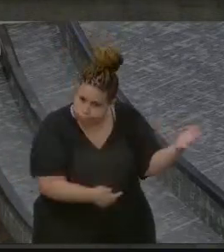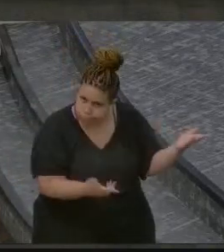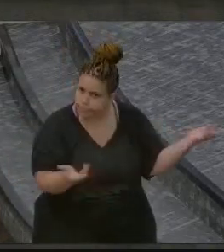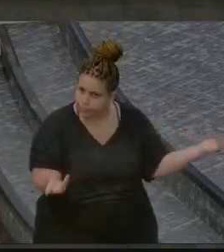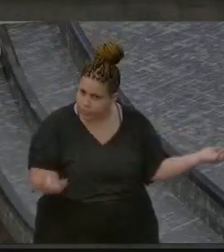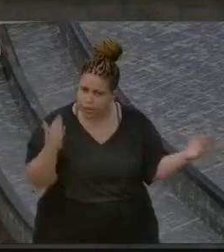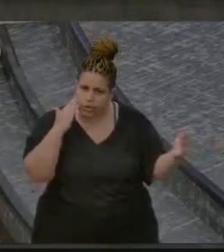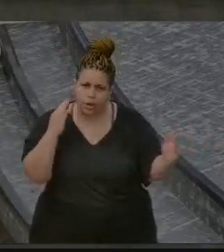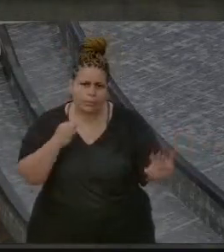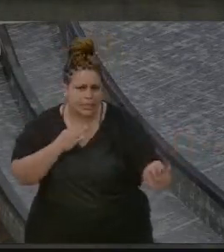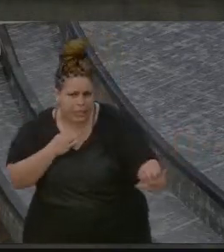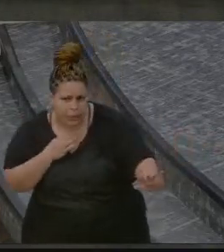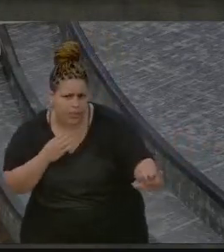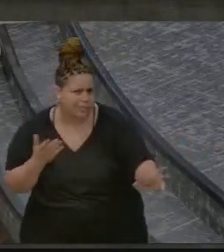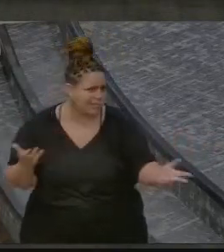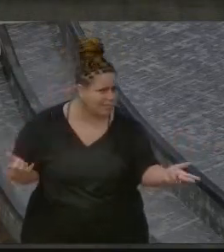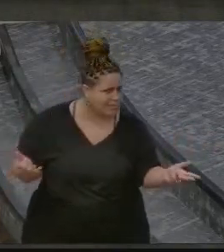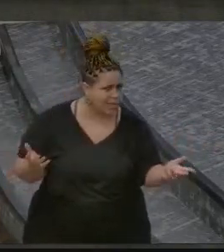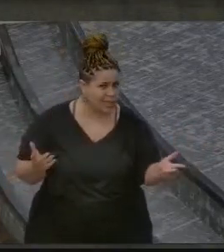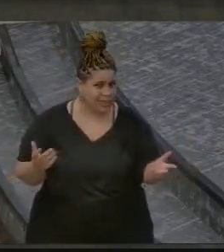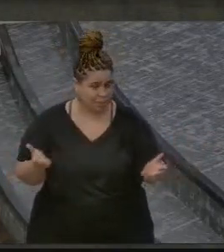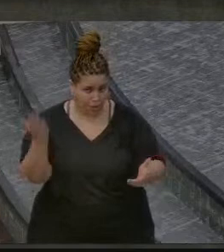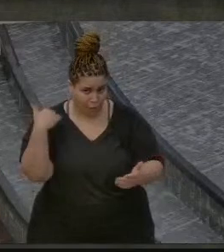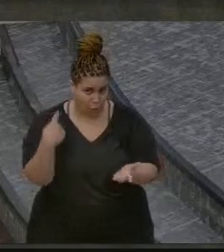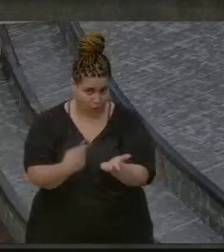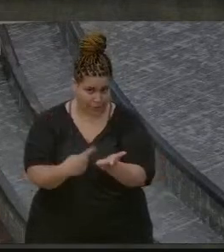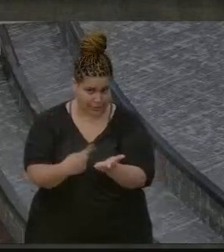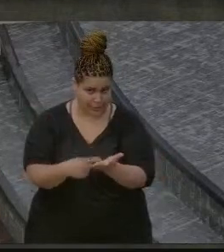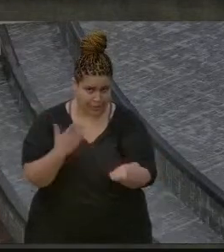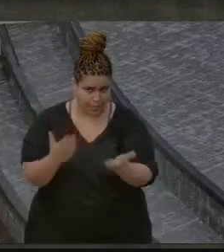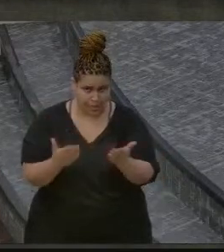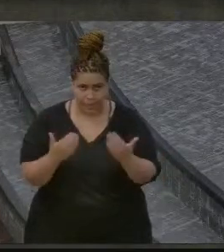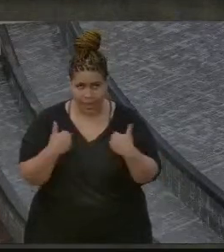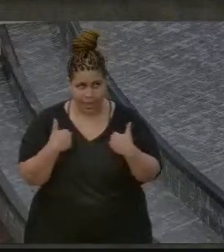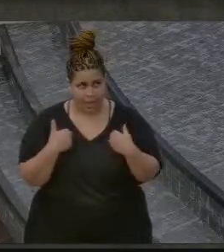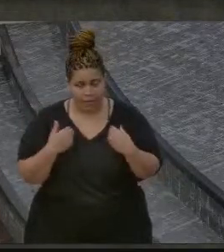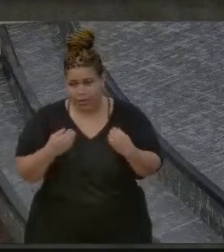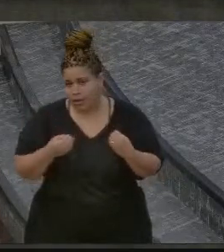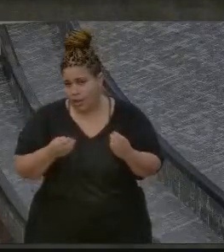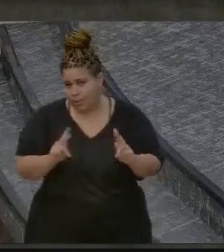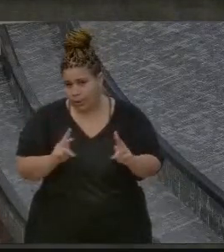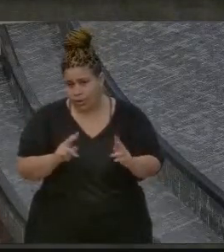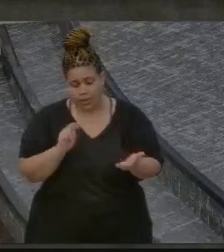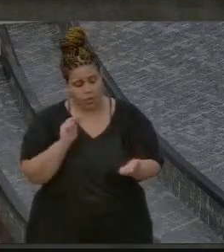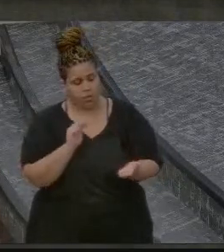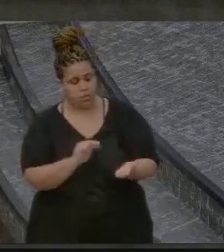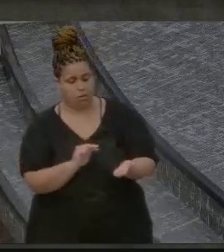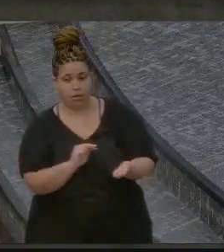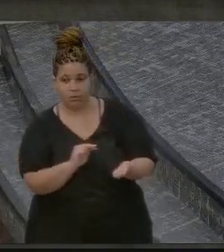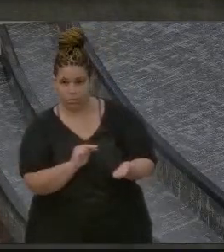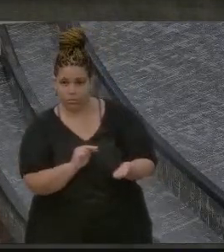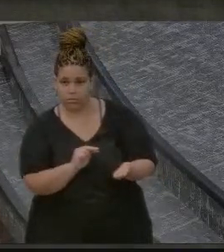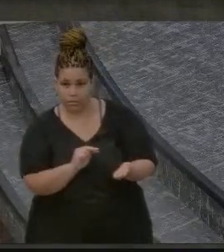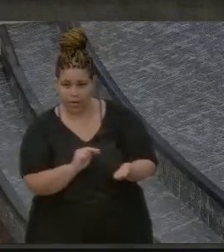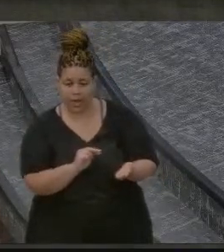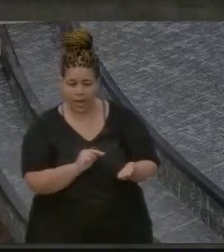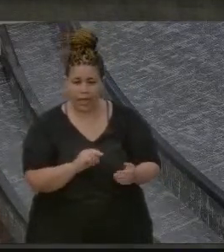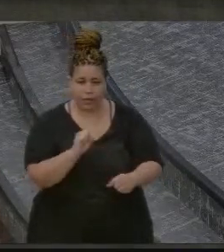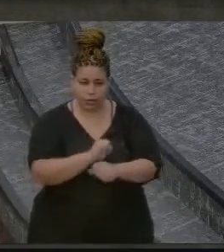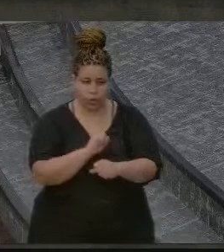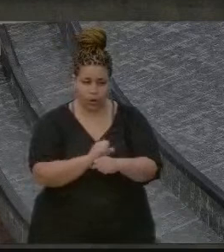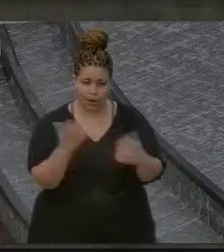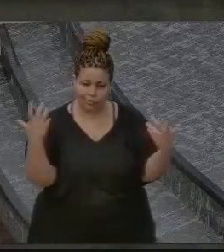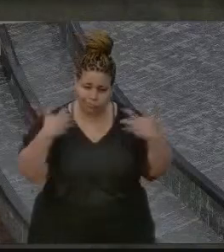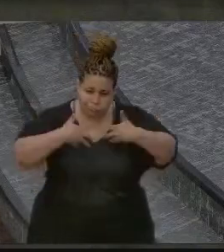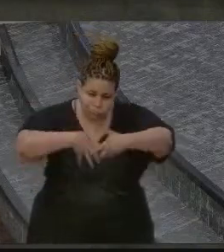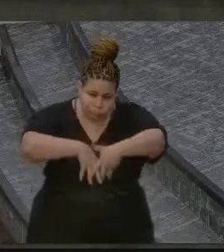curious to know if there are some opportunities to look at how this work gets integrated into the